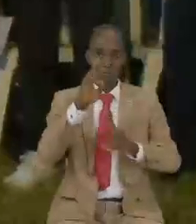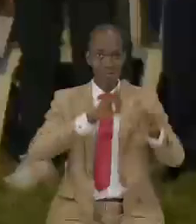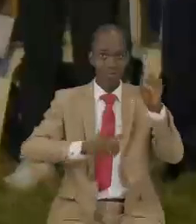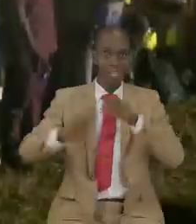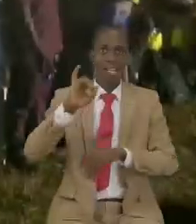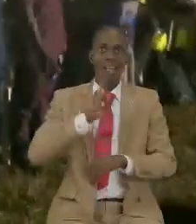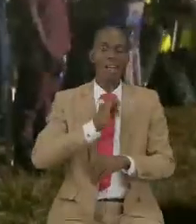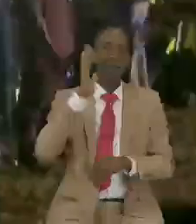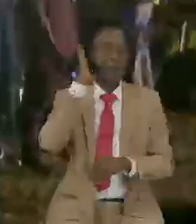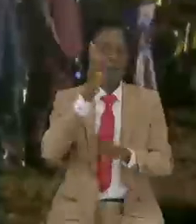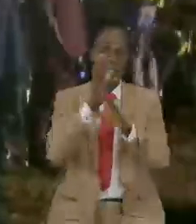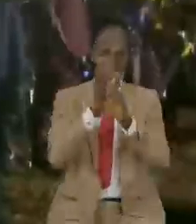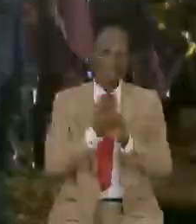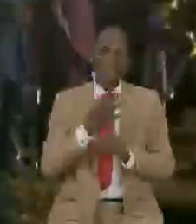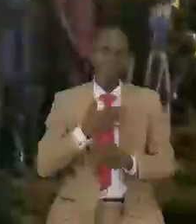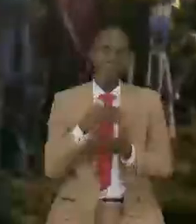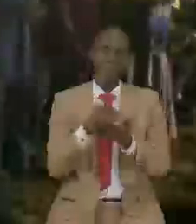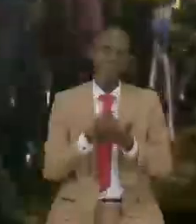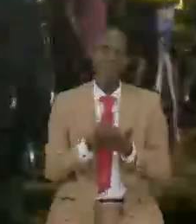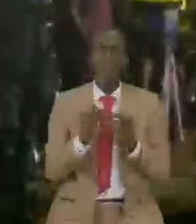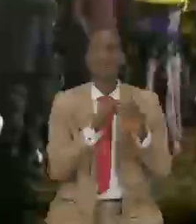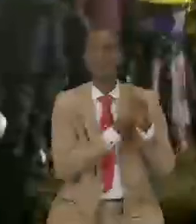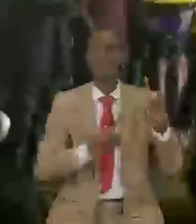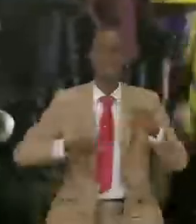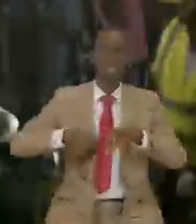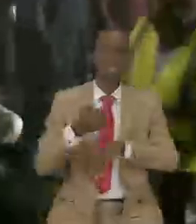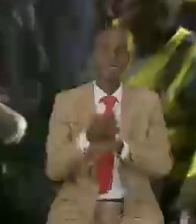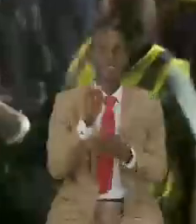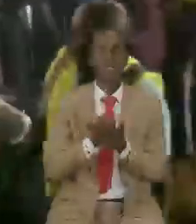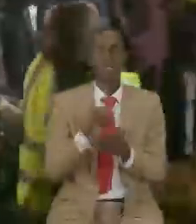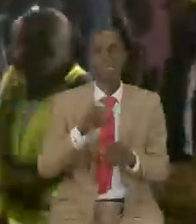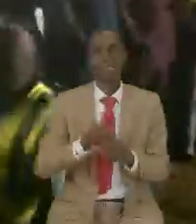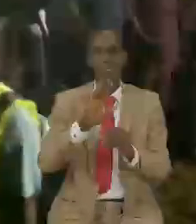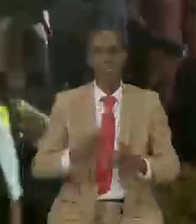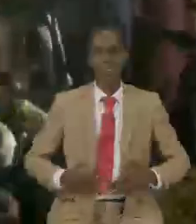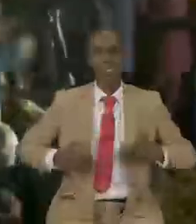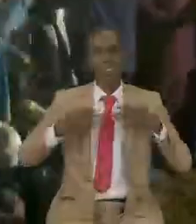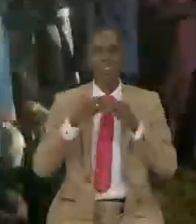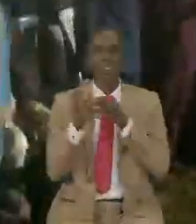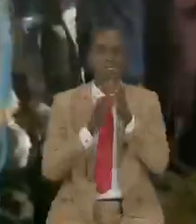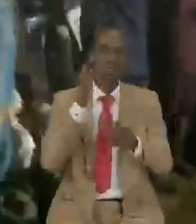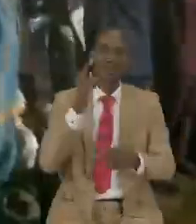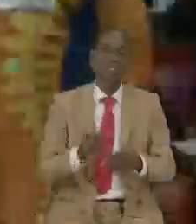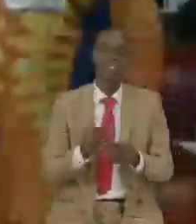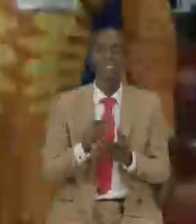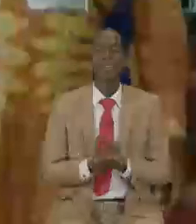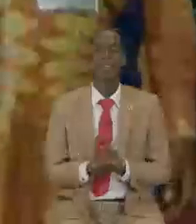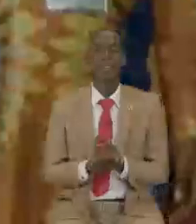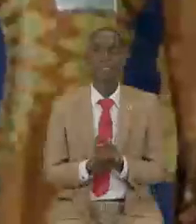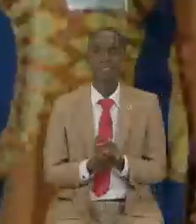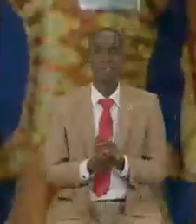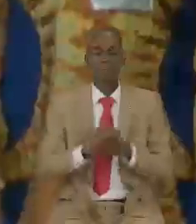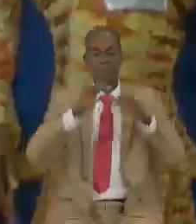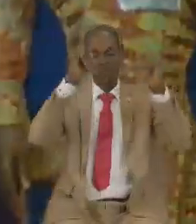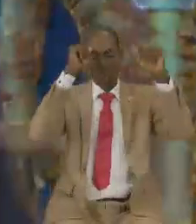well. The Lord confirmed that in your life in Jesus' name.